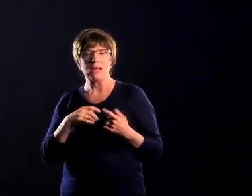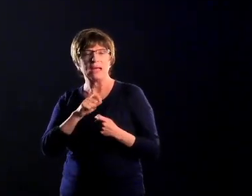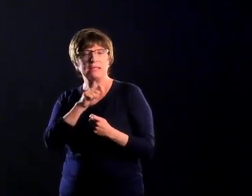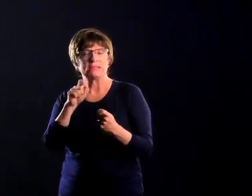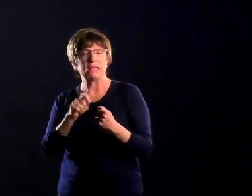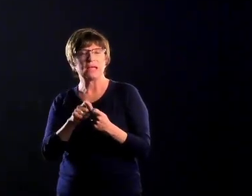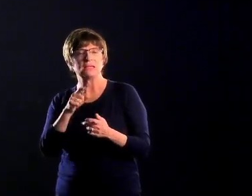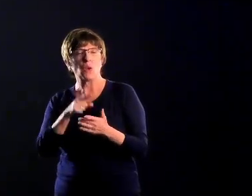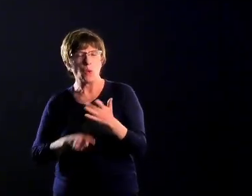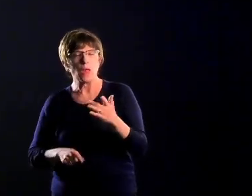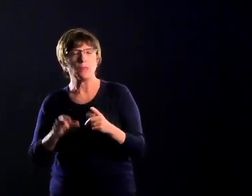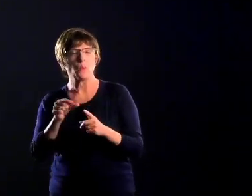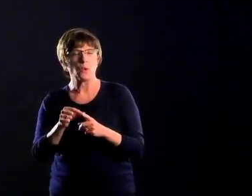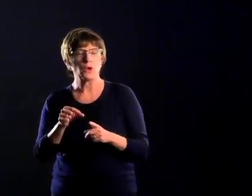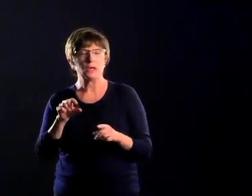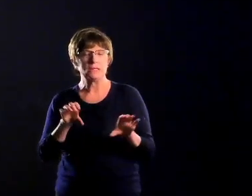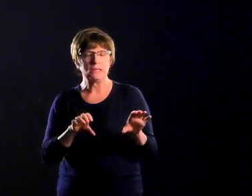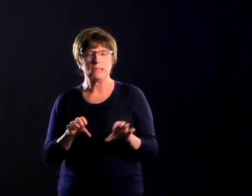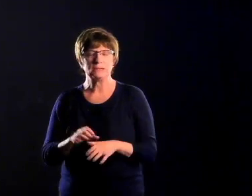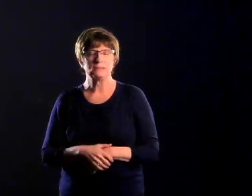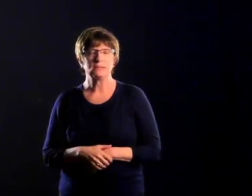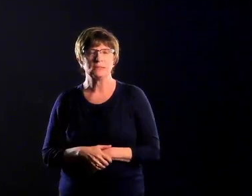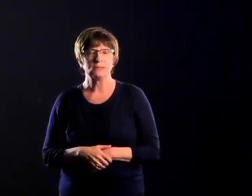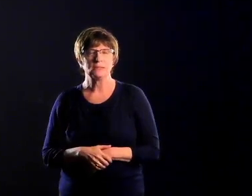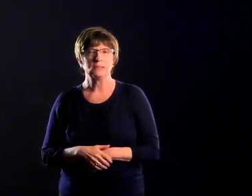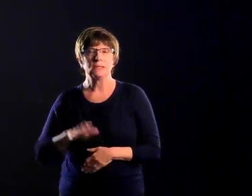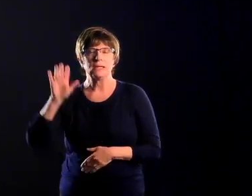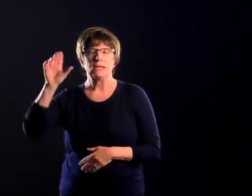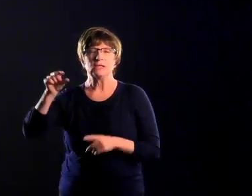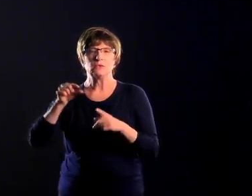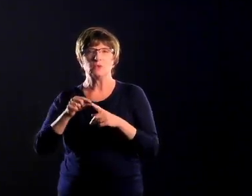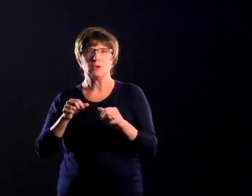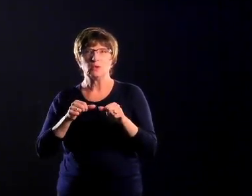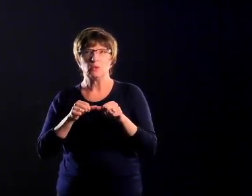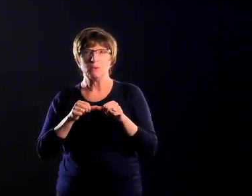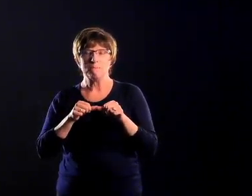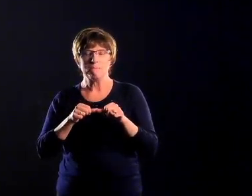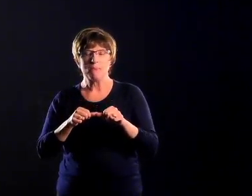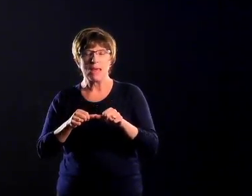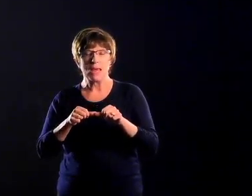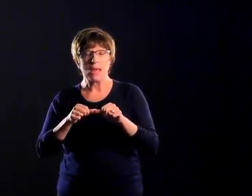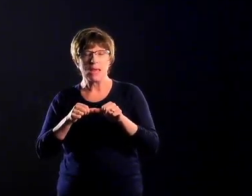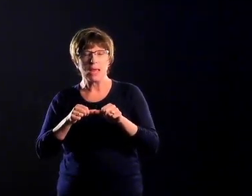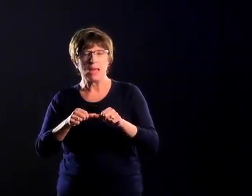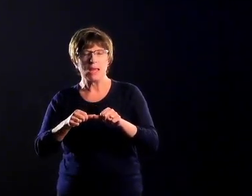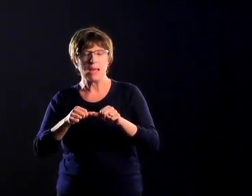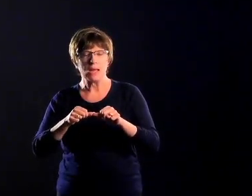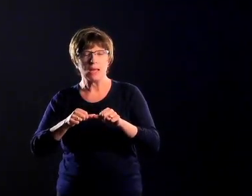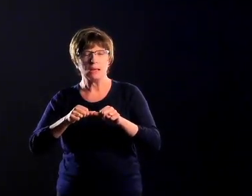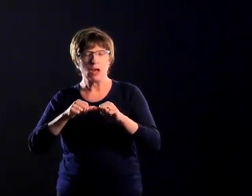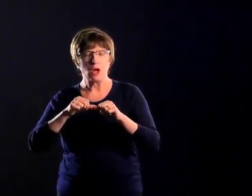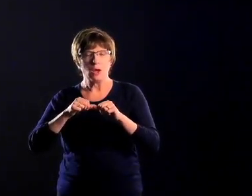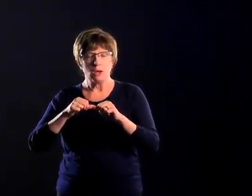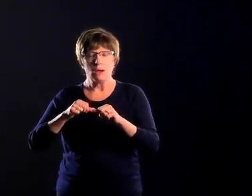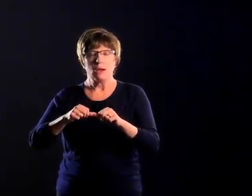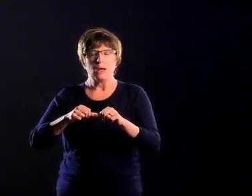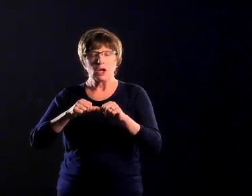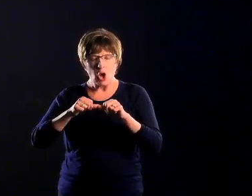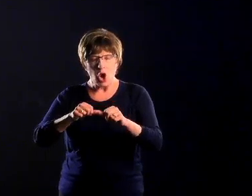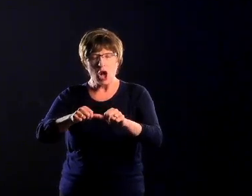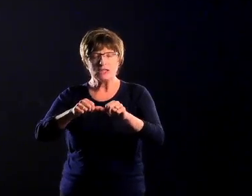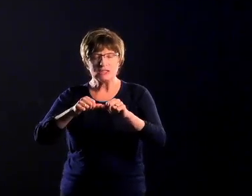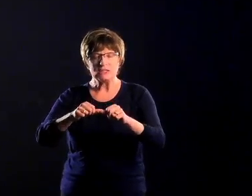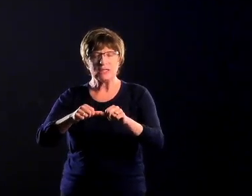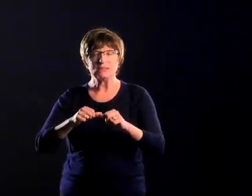of God does. See, God's word will remain constant because it is alive. Things